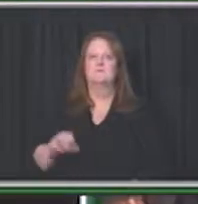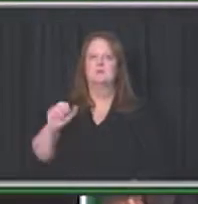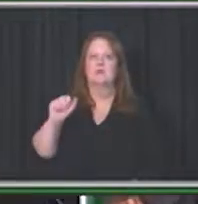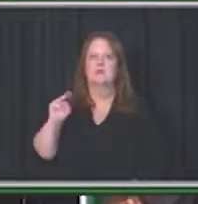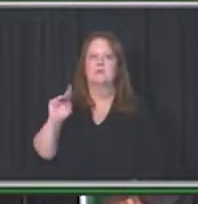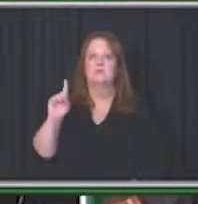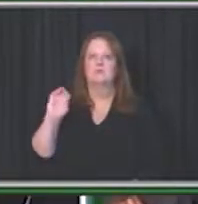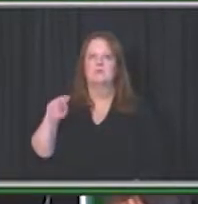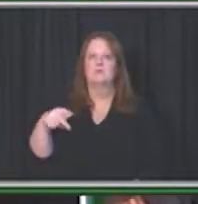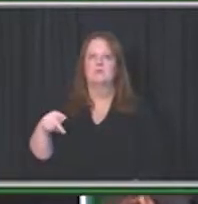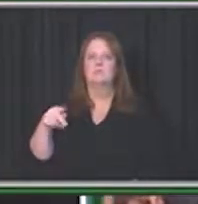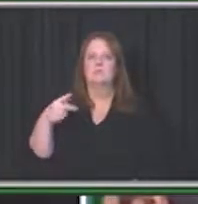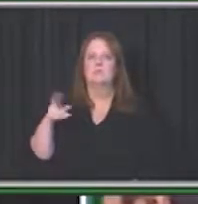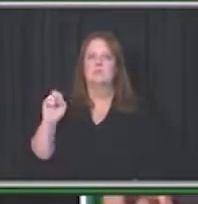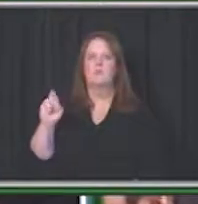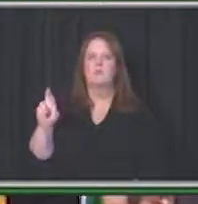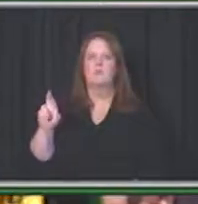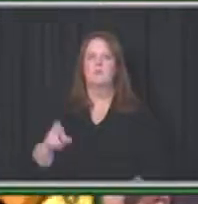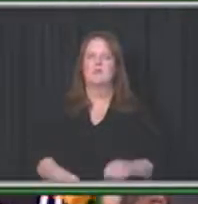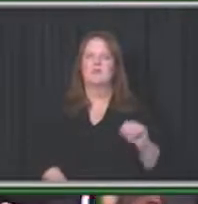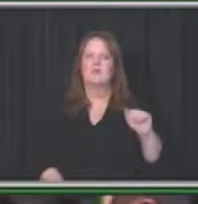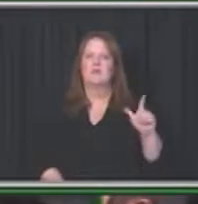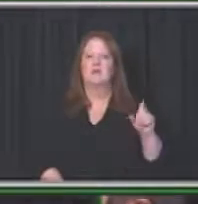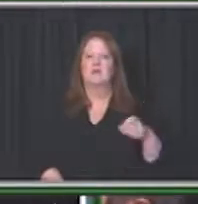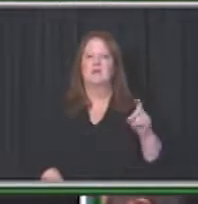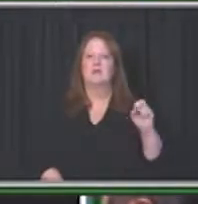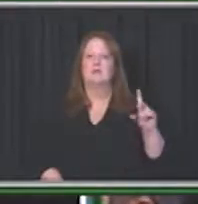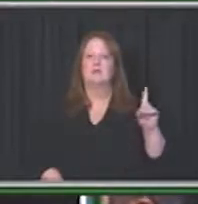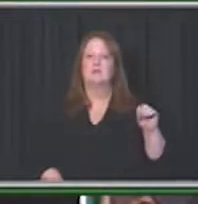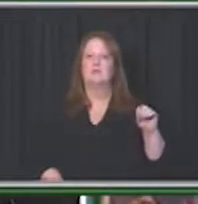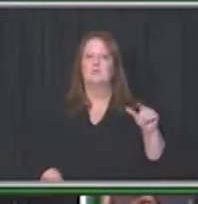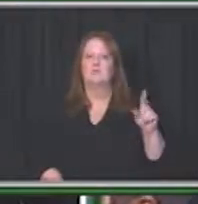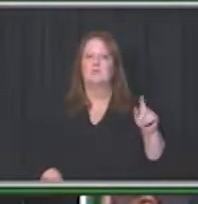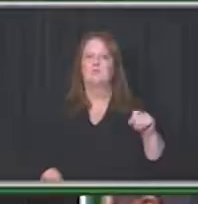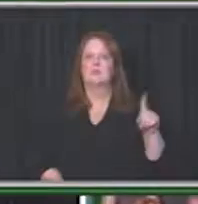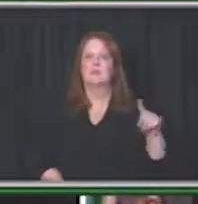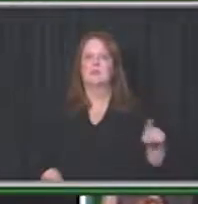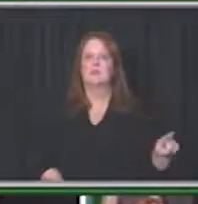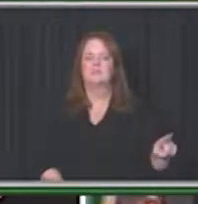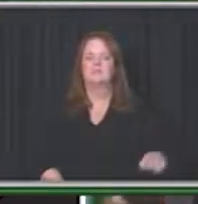Amandeep Huar. Alejandro Gutierrez.